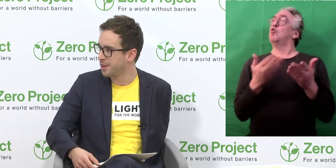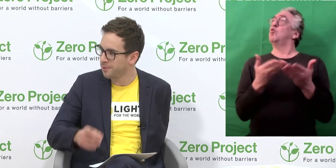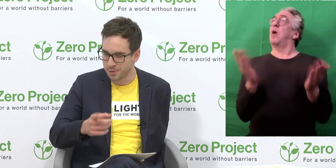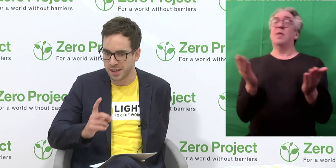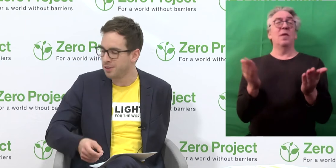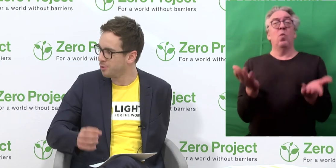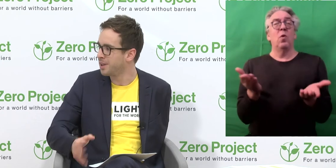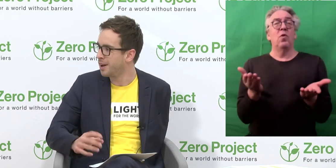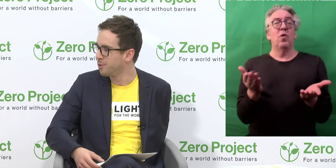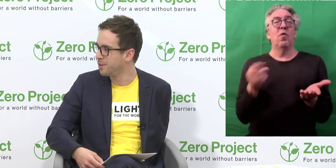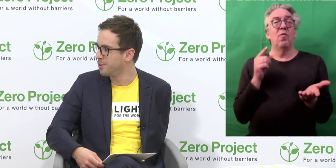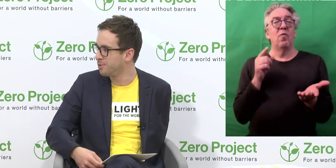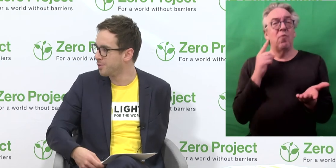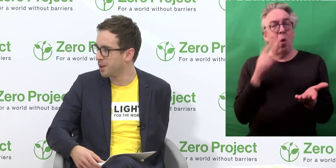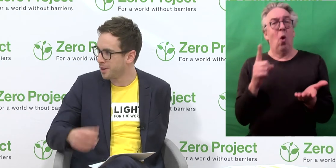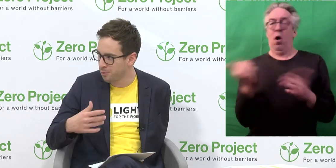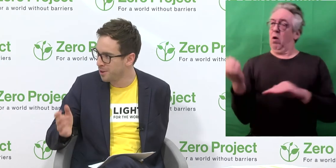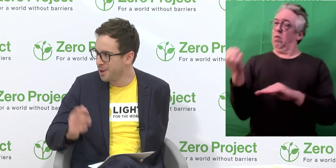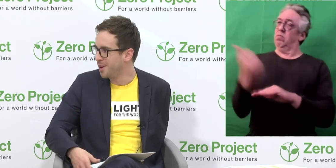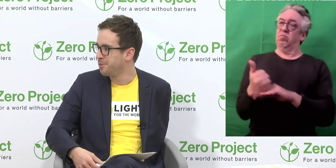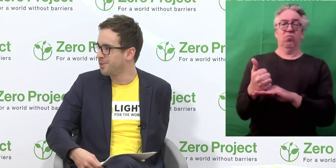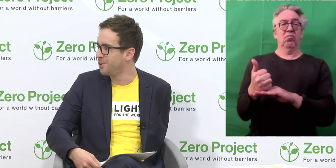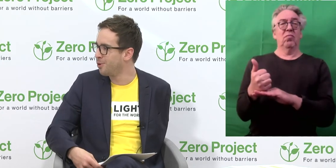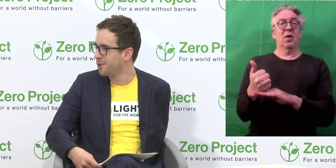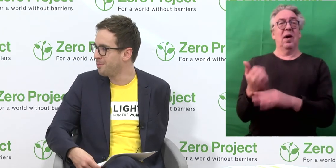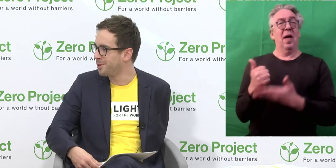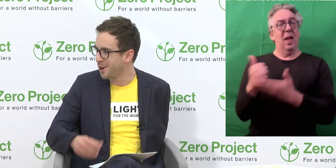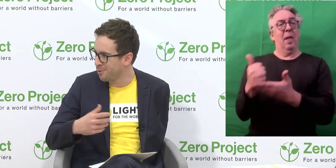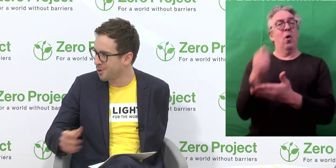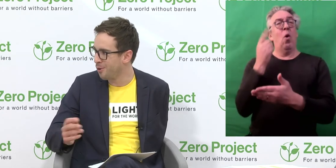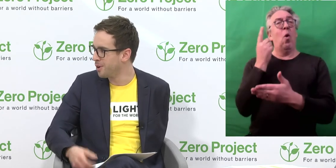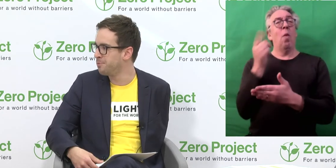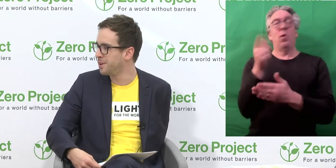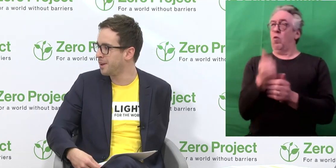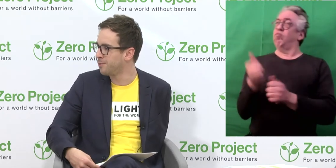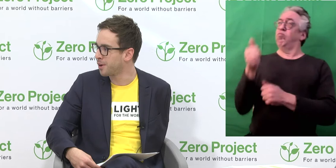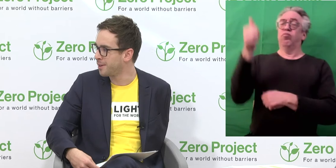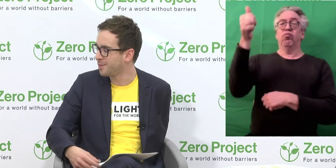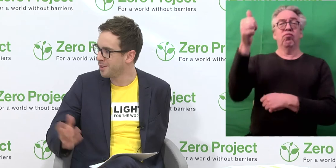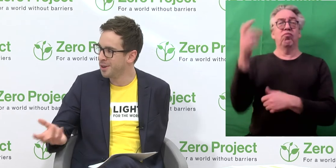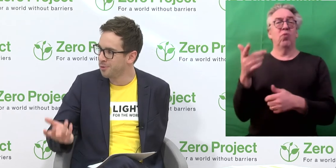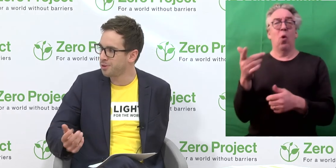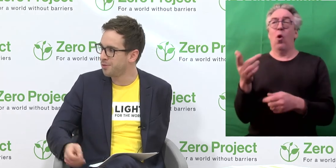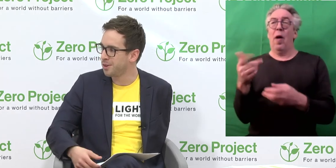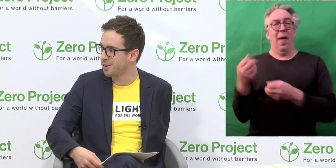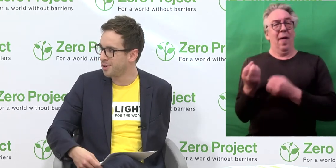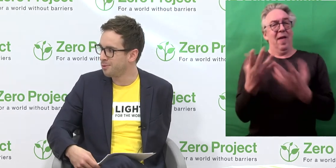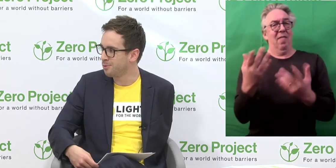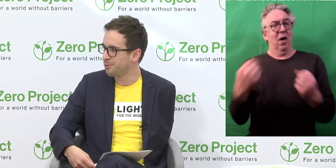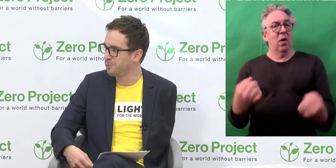can say, if they can do it, I will do it as well, and I will be the CEO of a company, I will go and be an advocate. What do you